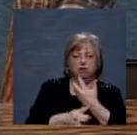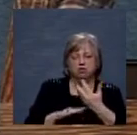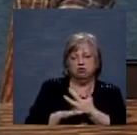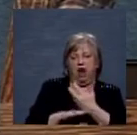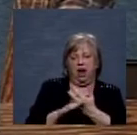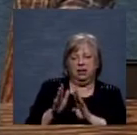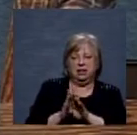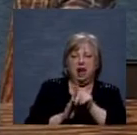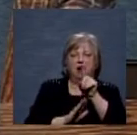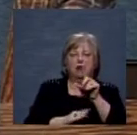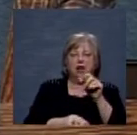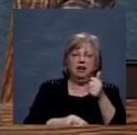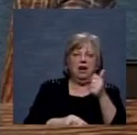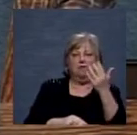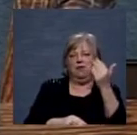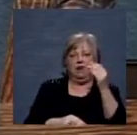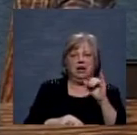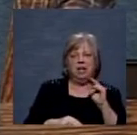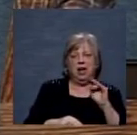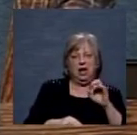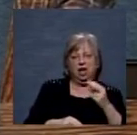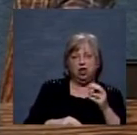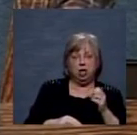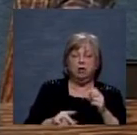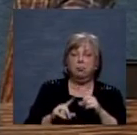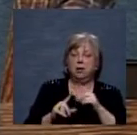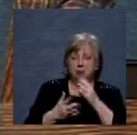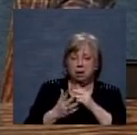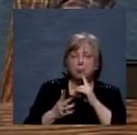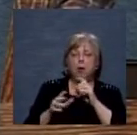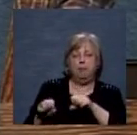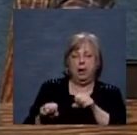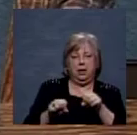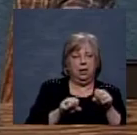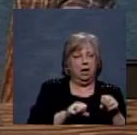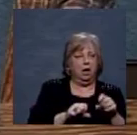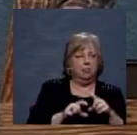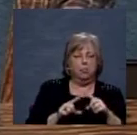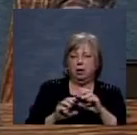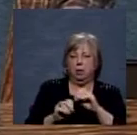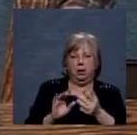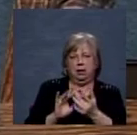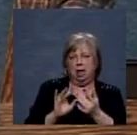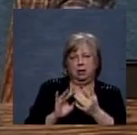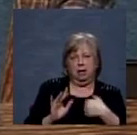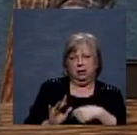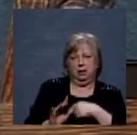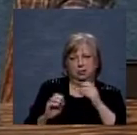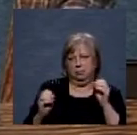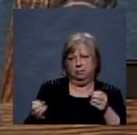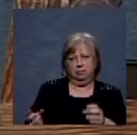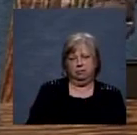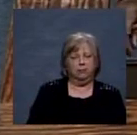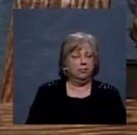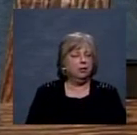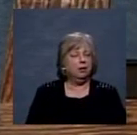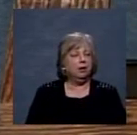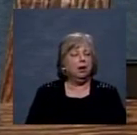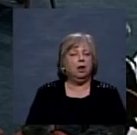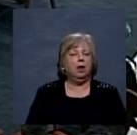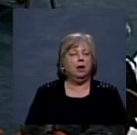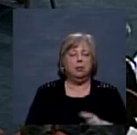even higher than that. But there are some that's being cut, but we are not being contacted at all. Well, we can,